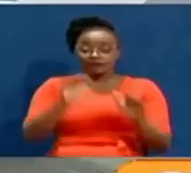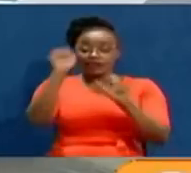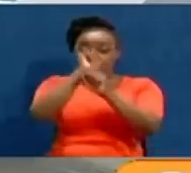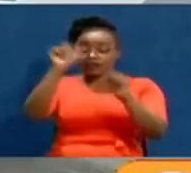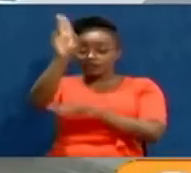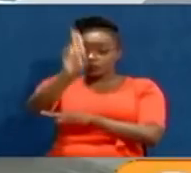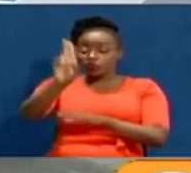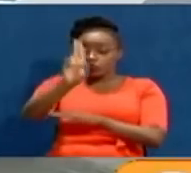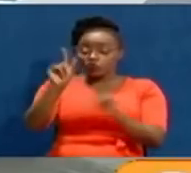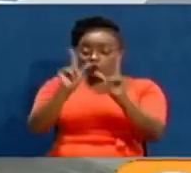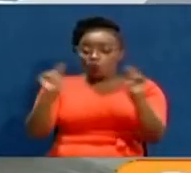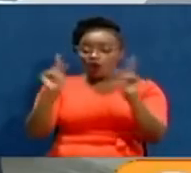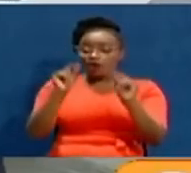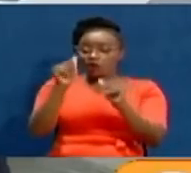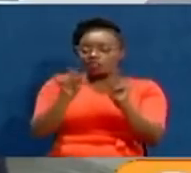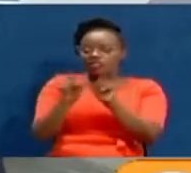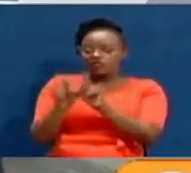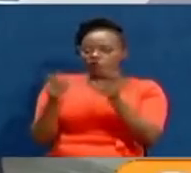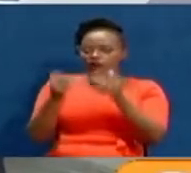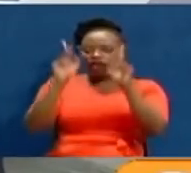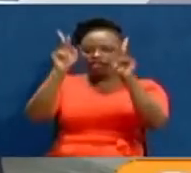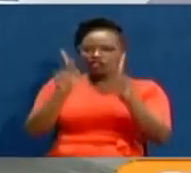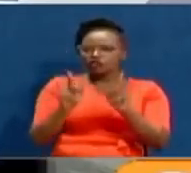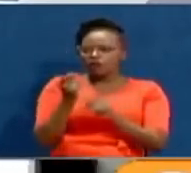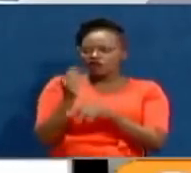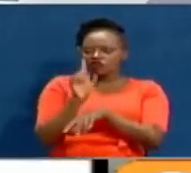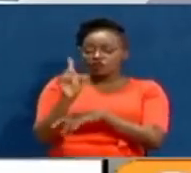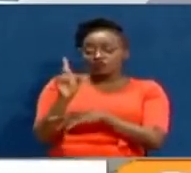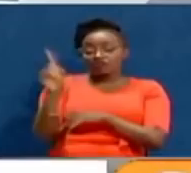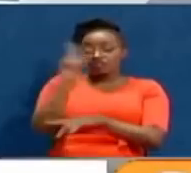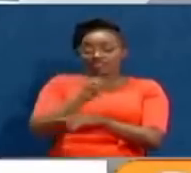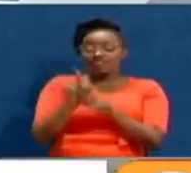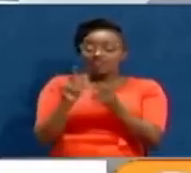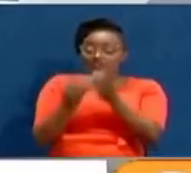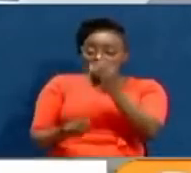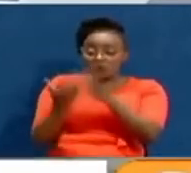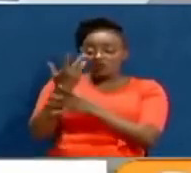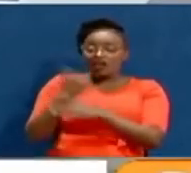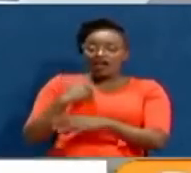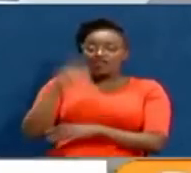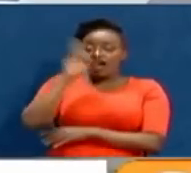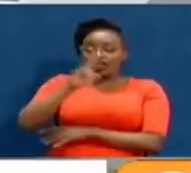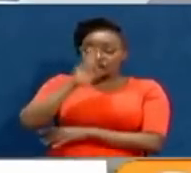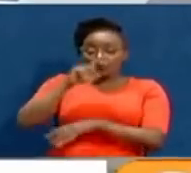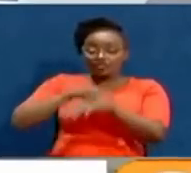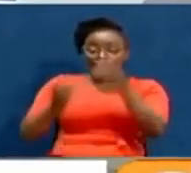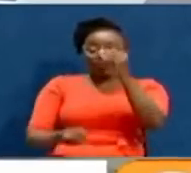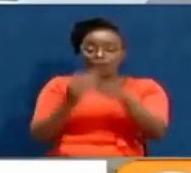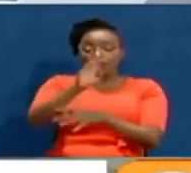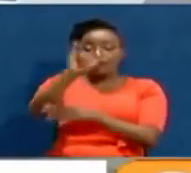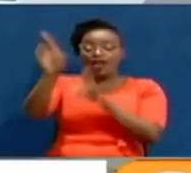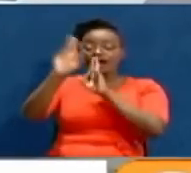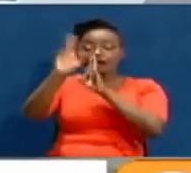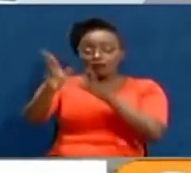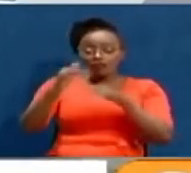So President Uhuru Kenyatta's words, spoken in jest in Kisumu just a few days ago, became a source of a rib-cracking moment during the launch of the